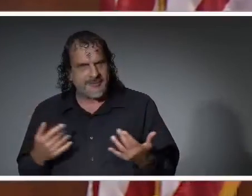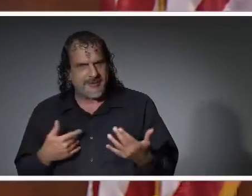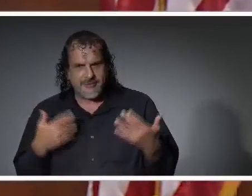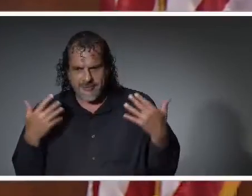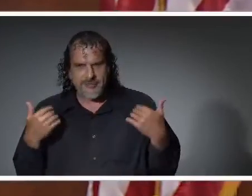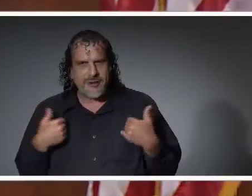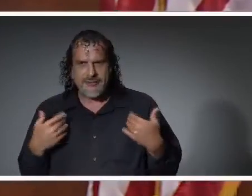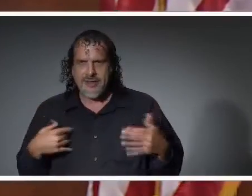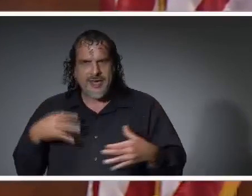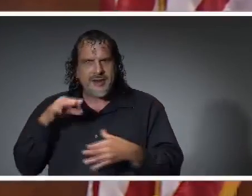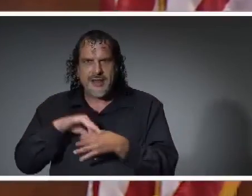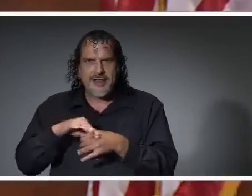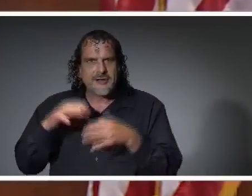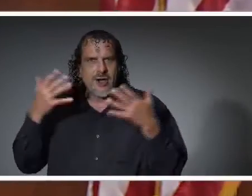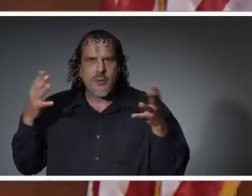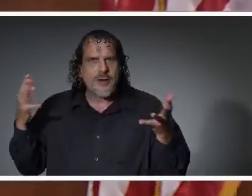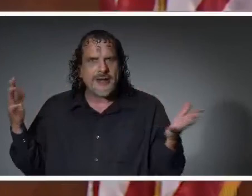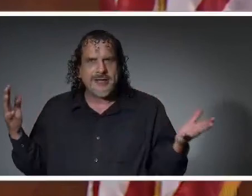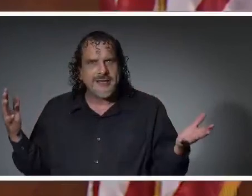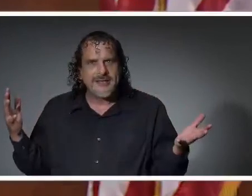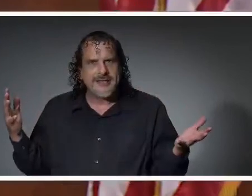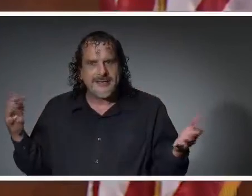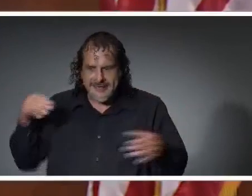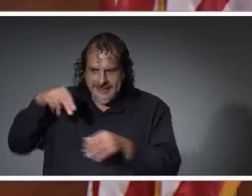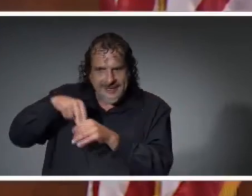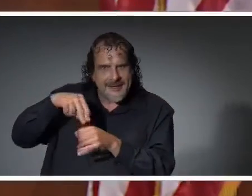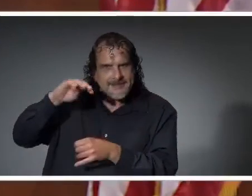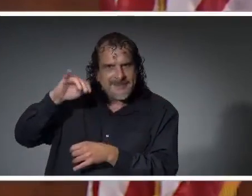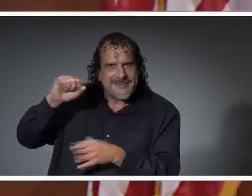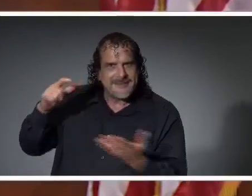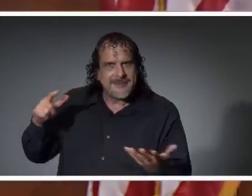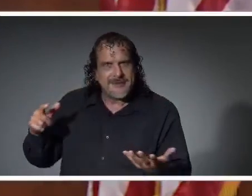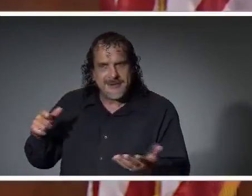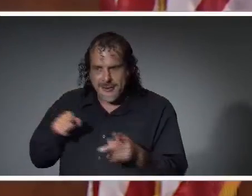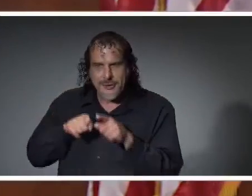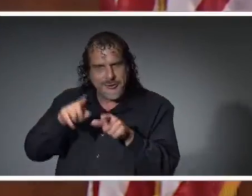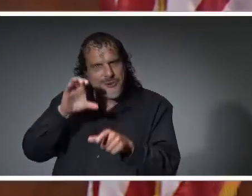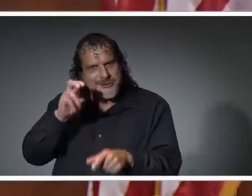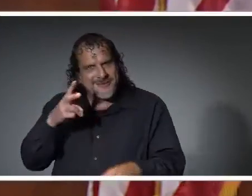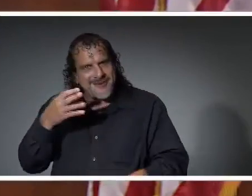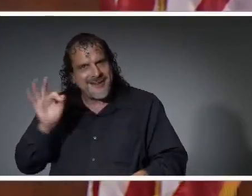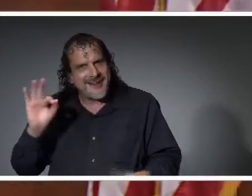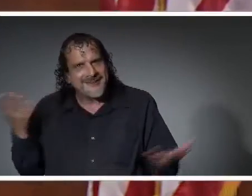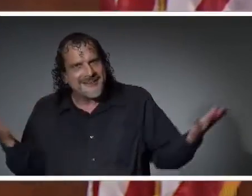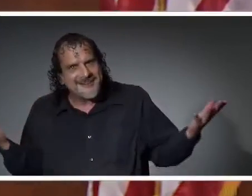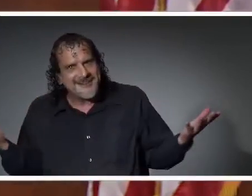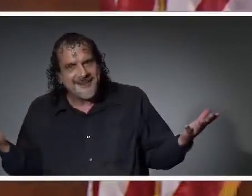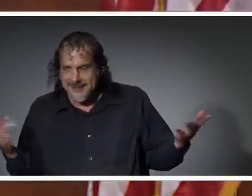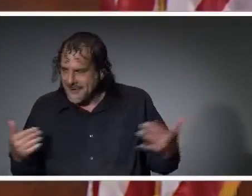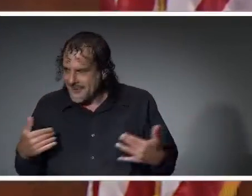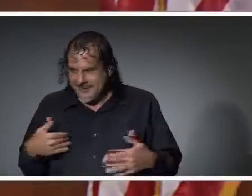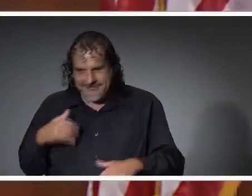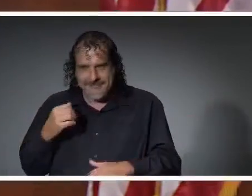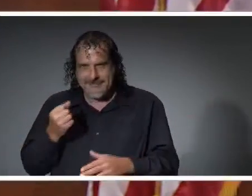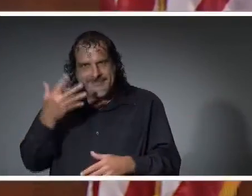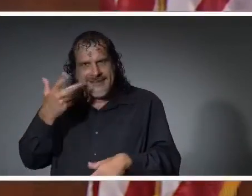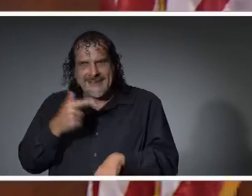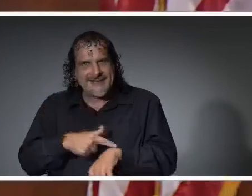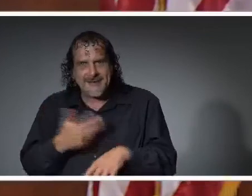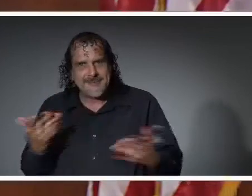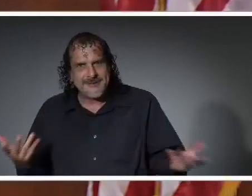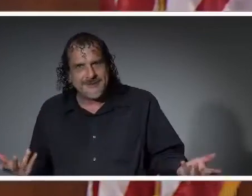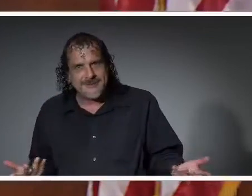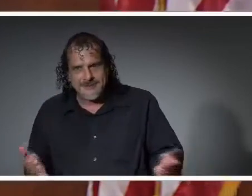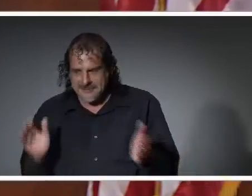had elections in Mississippi during COVID-19. We have done it multiple times at